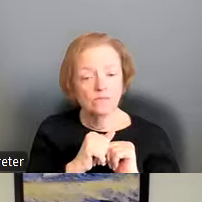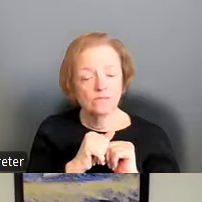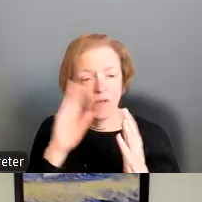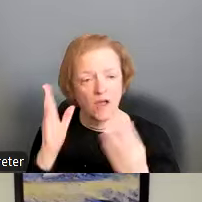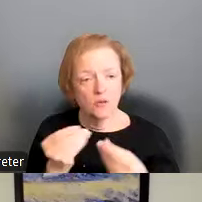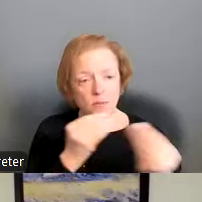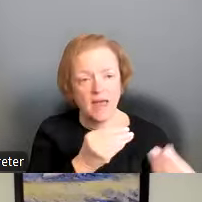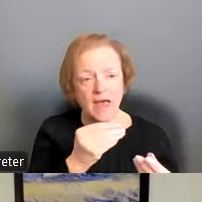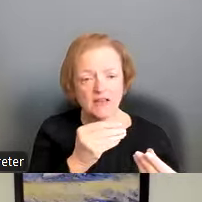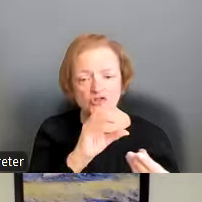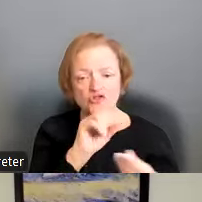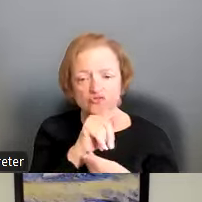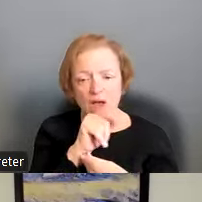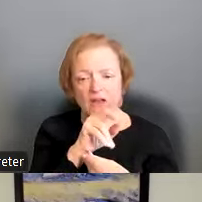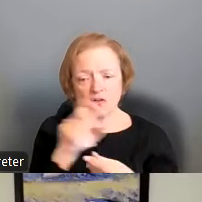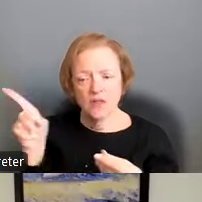General note